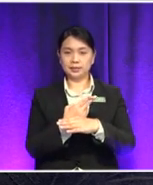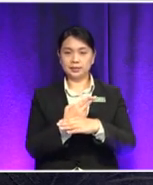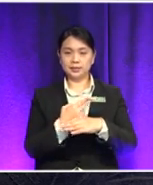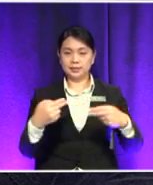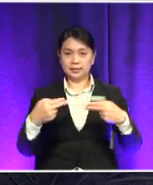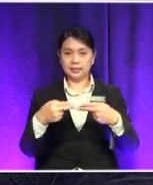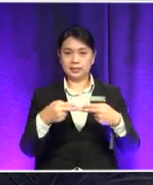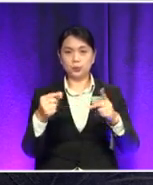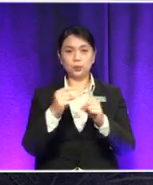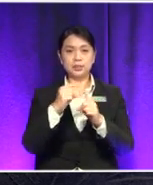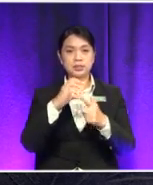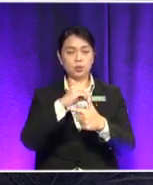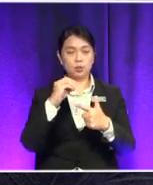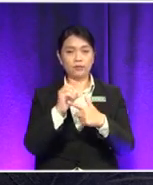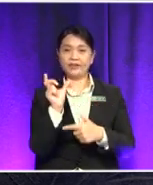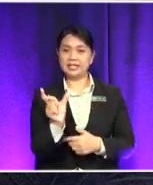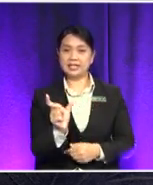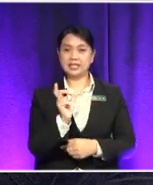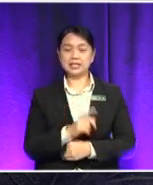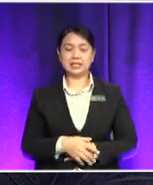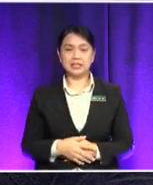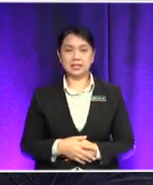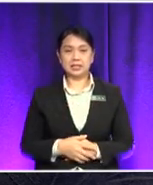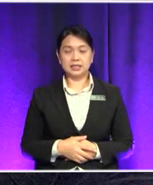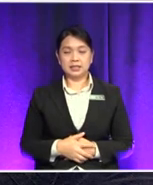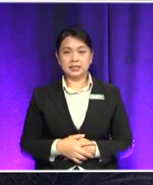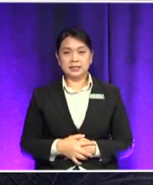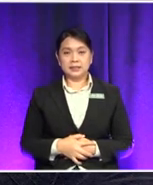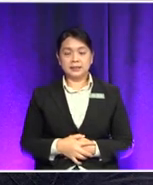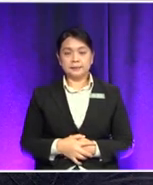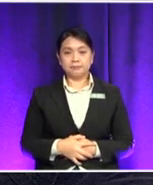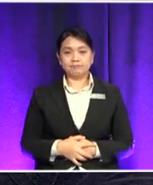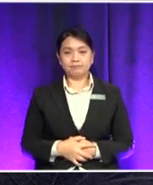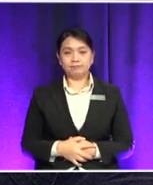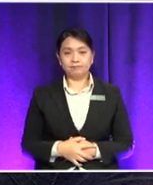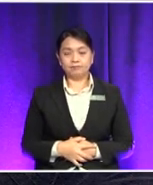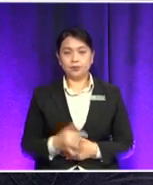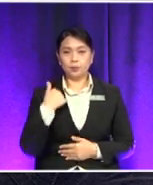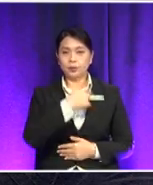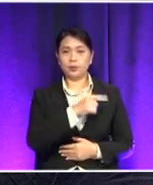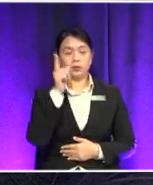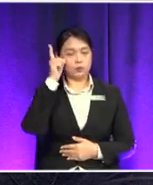Uses linking words or phrases. Could it be? Okay, we'll take a look at the second paragraph.